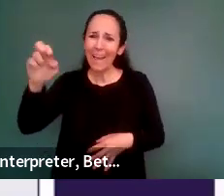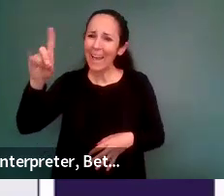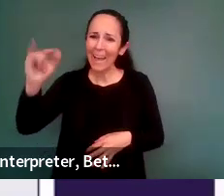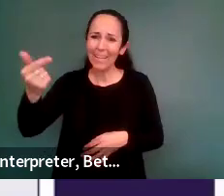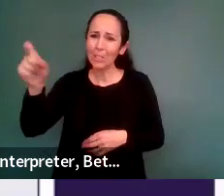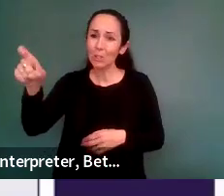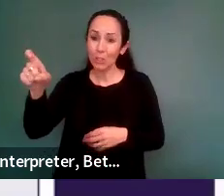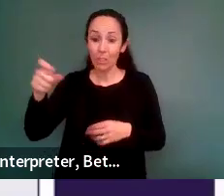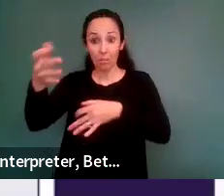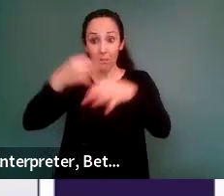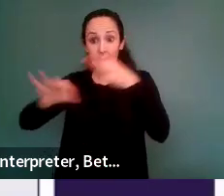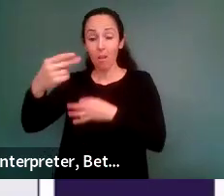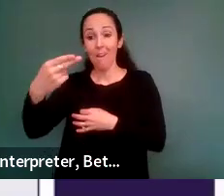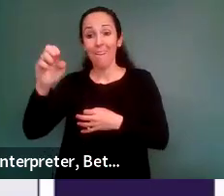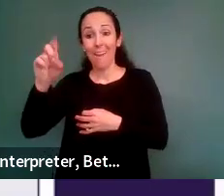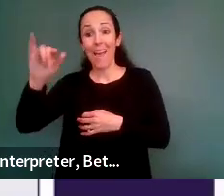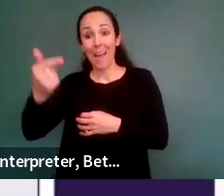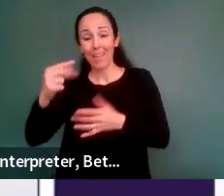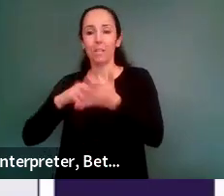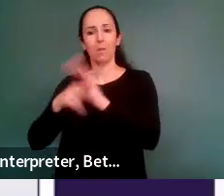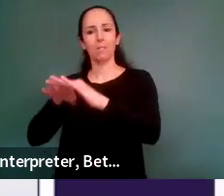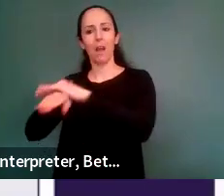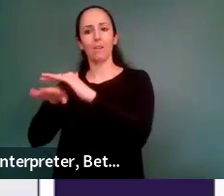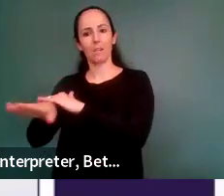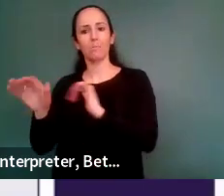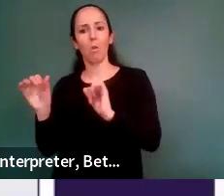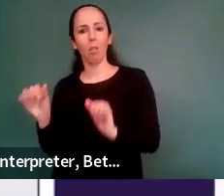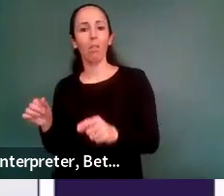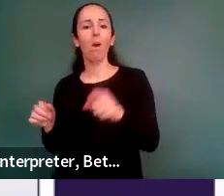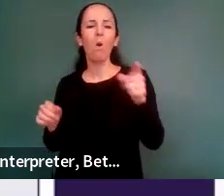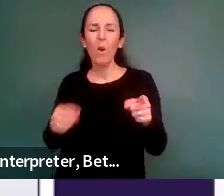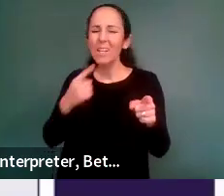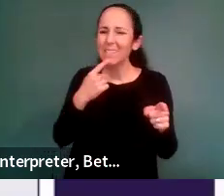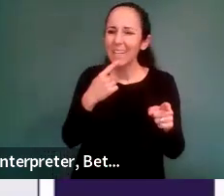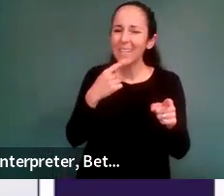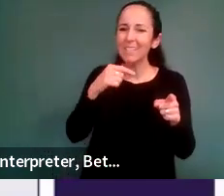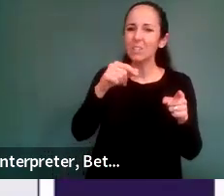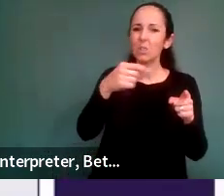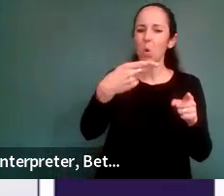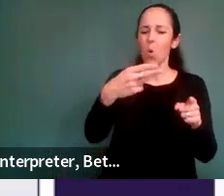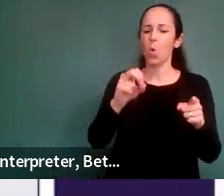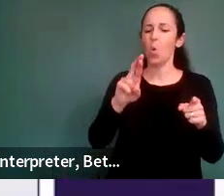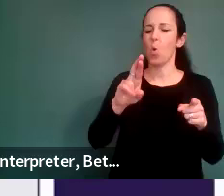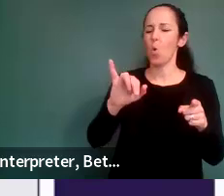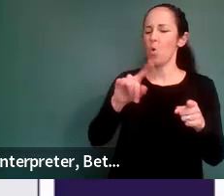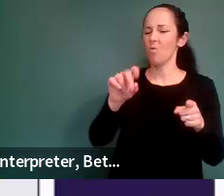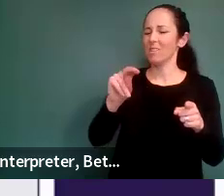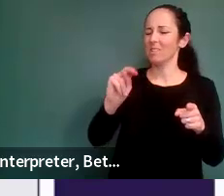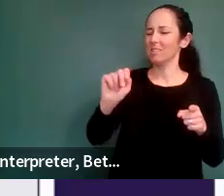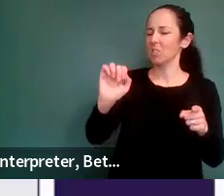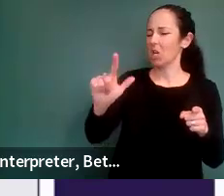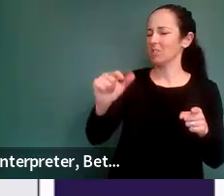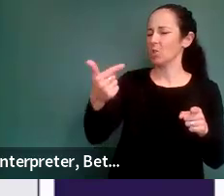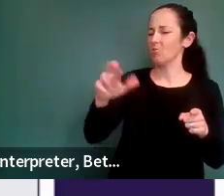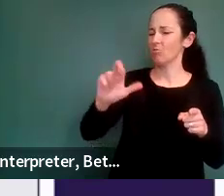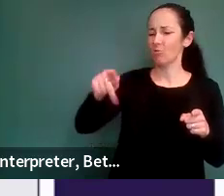line graphic. Horizontal line graphic. Means nothing to me. Not sure about you,